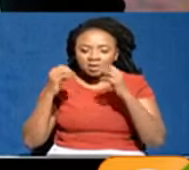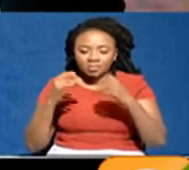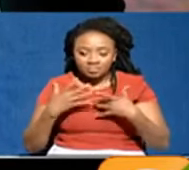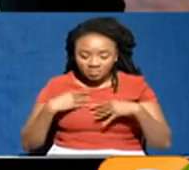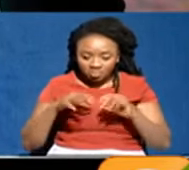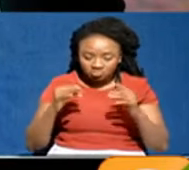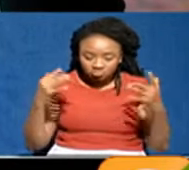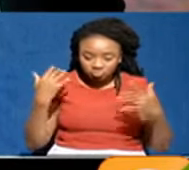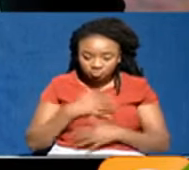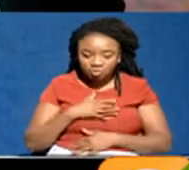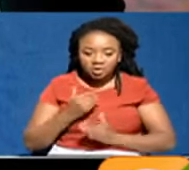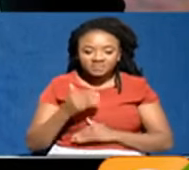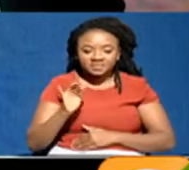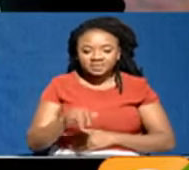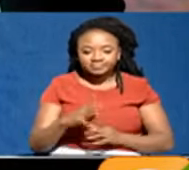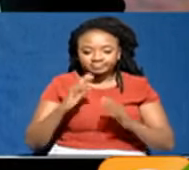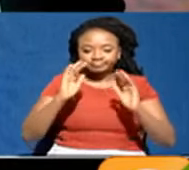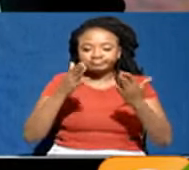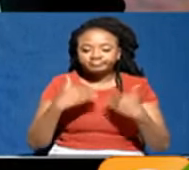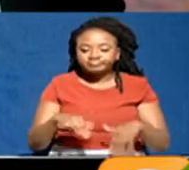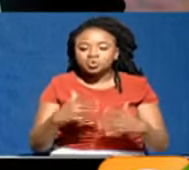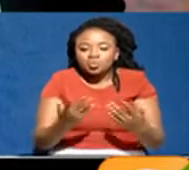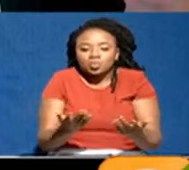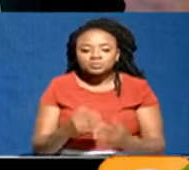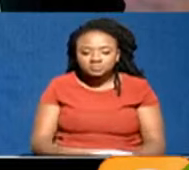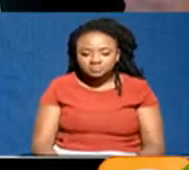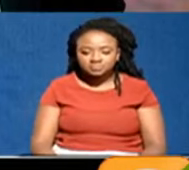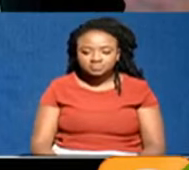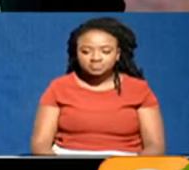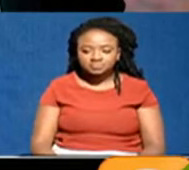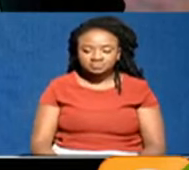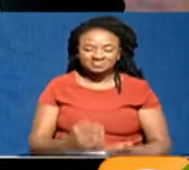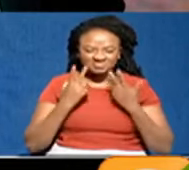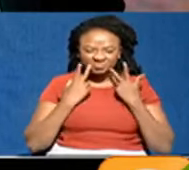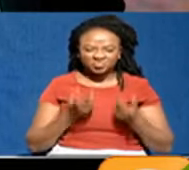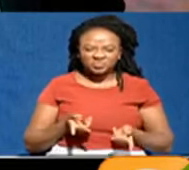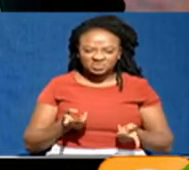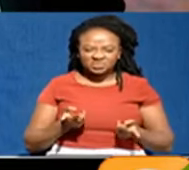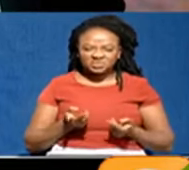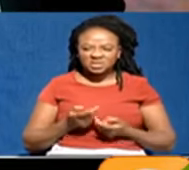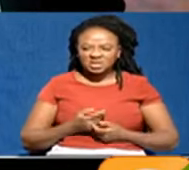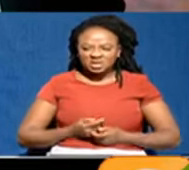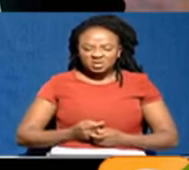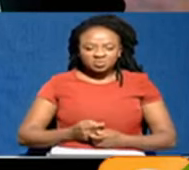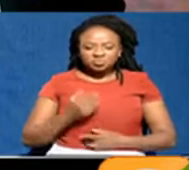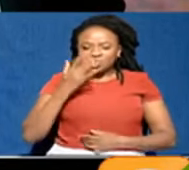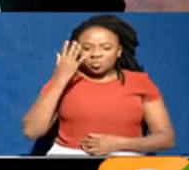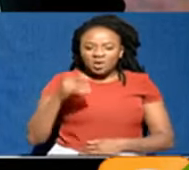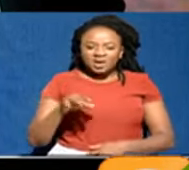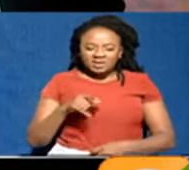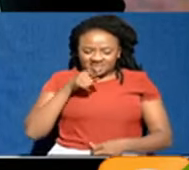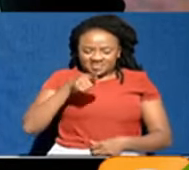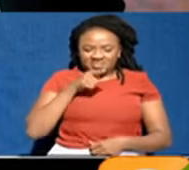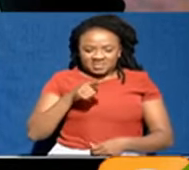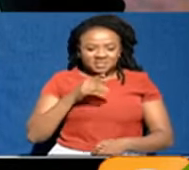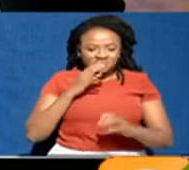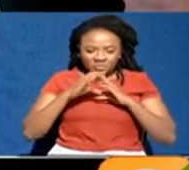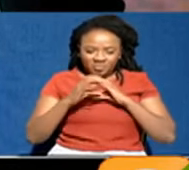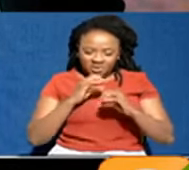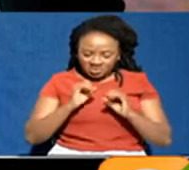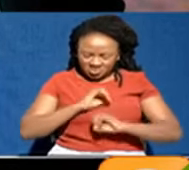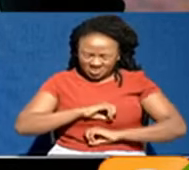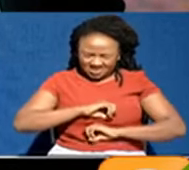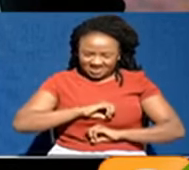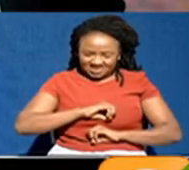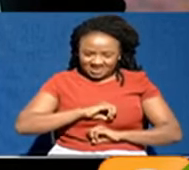people and then we'll pass on to something else the next day. Mm-hmm. Why do you feel this message for road safety is not hitting home as it